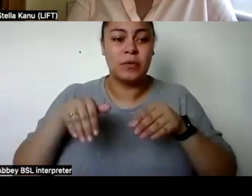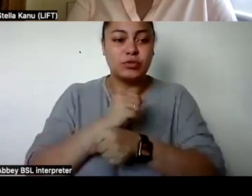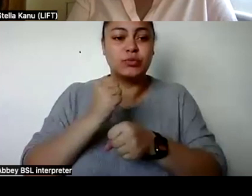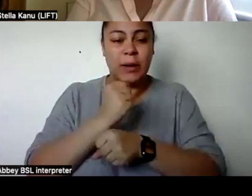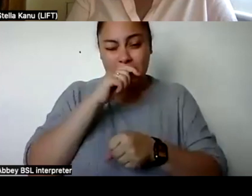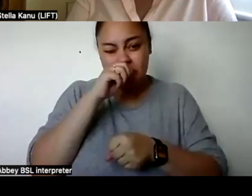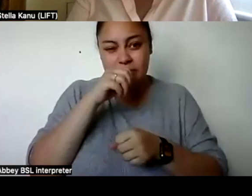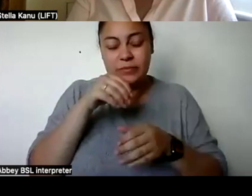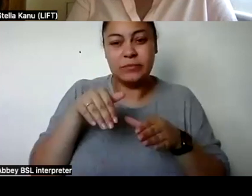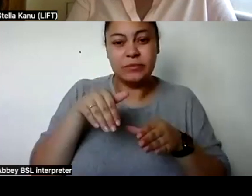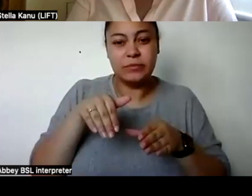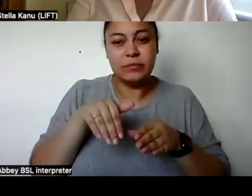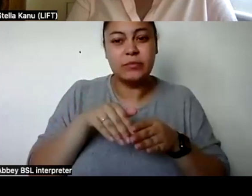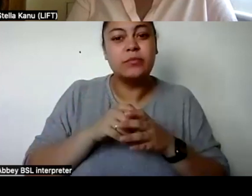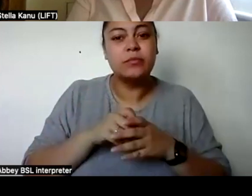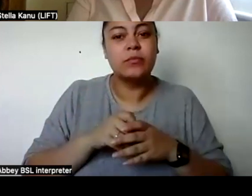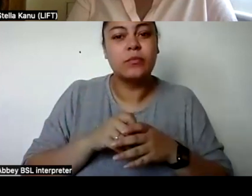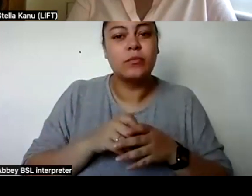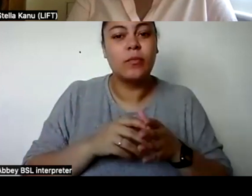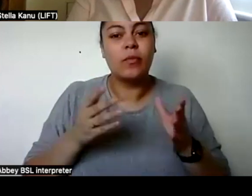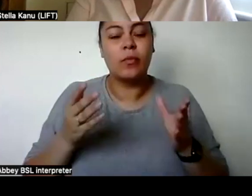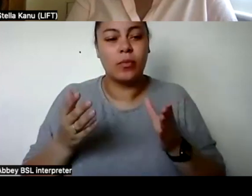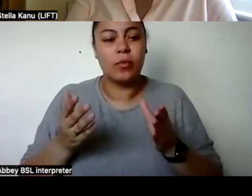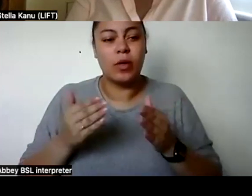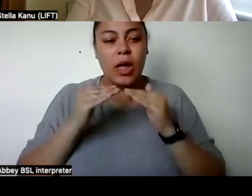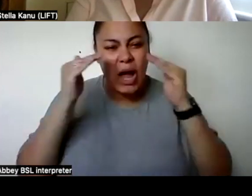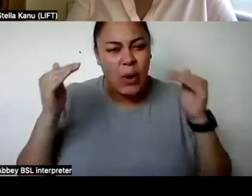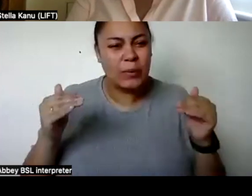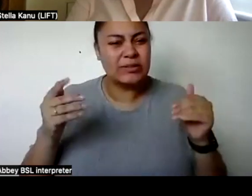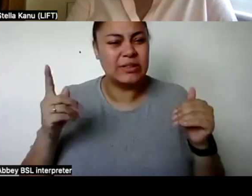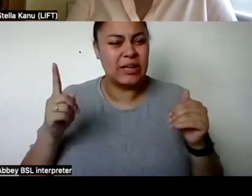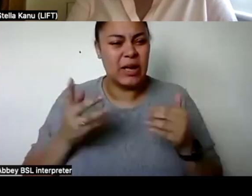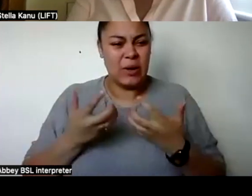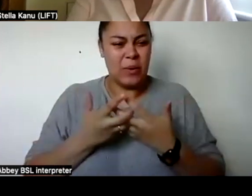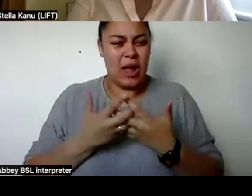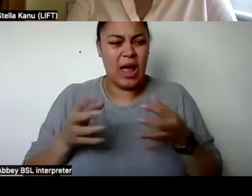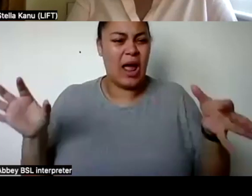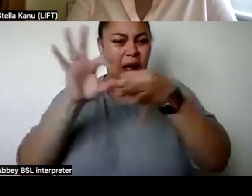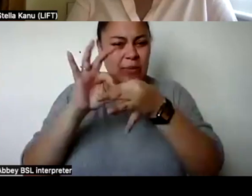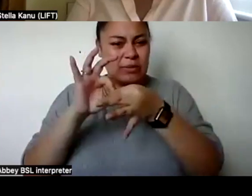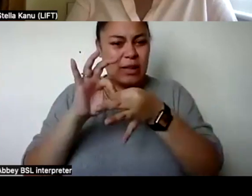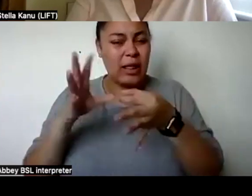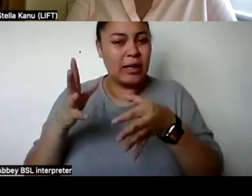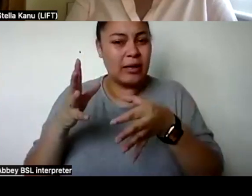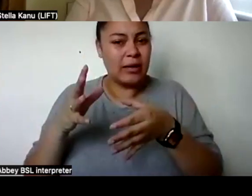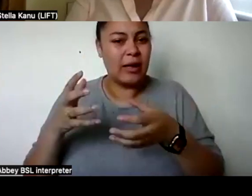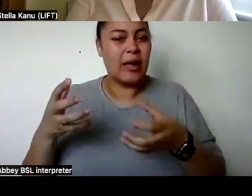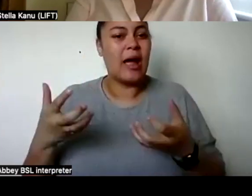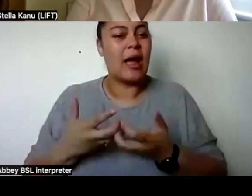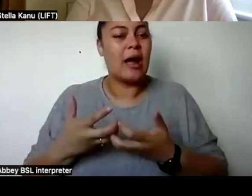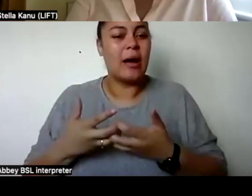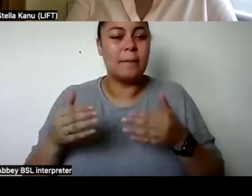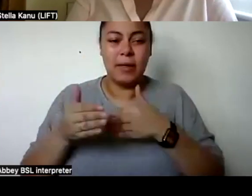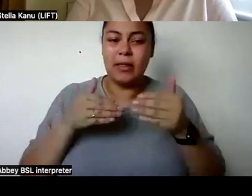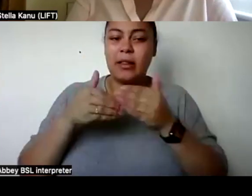challenging discussions about equity and where power lay, and there was a strong desire to tear down the structures that held the power